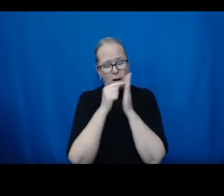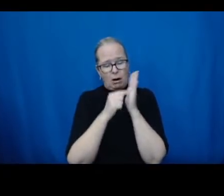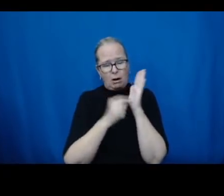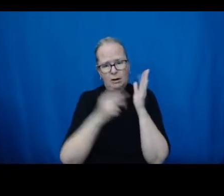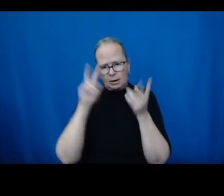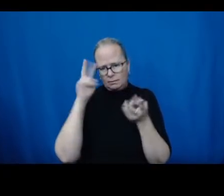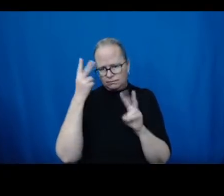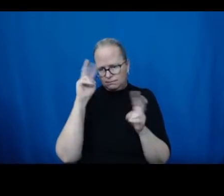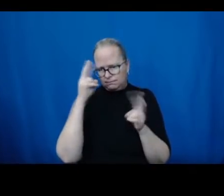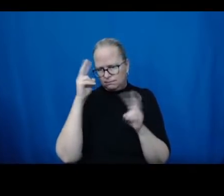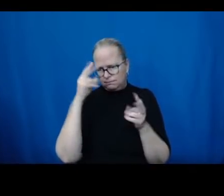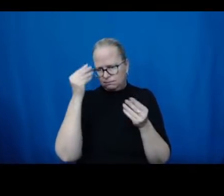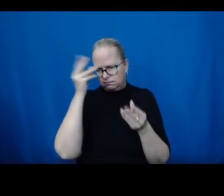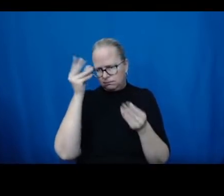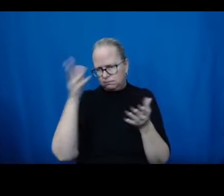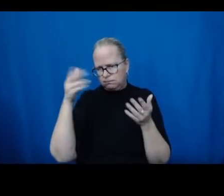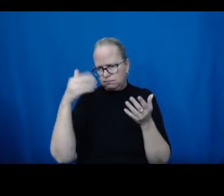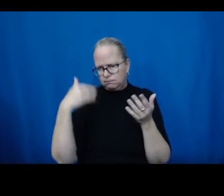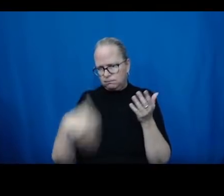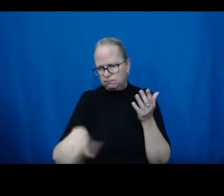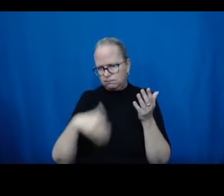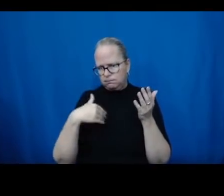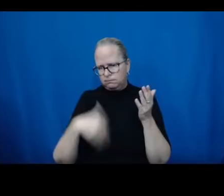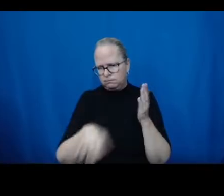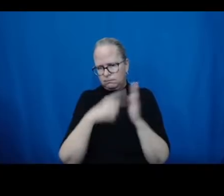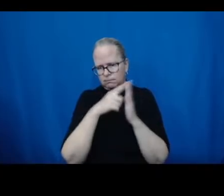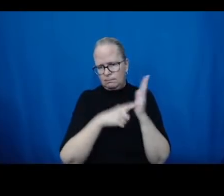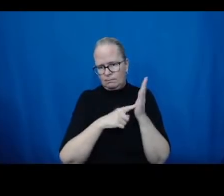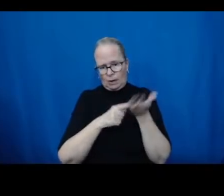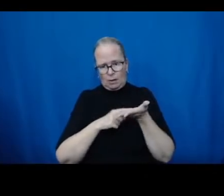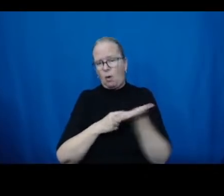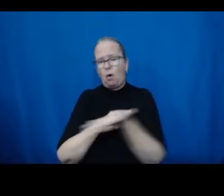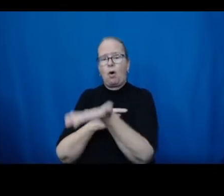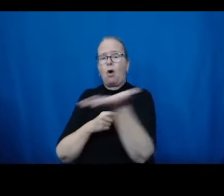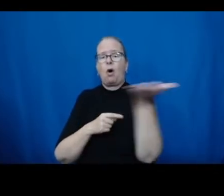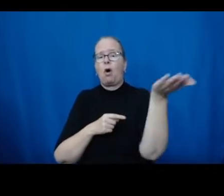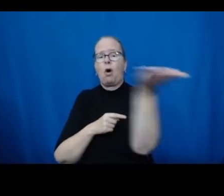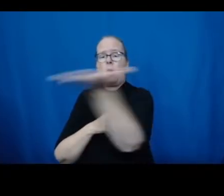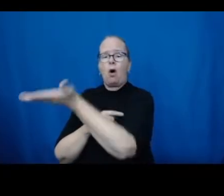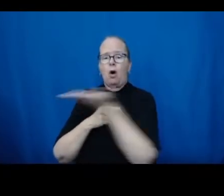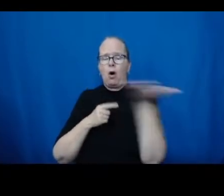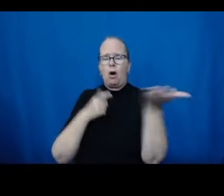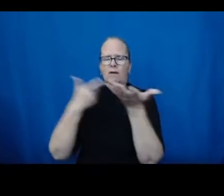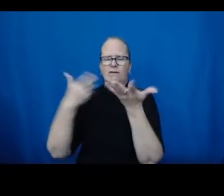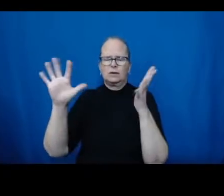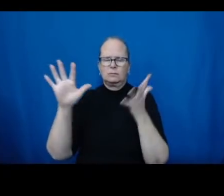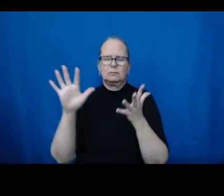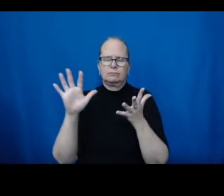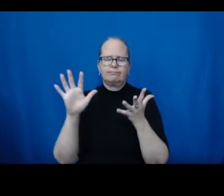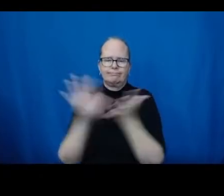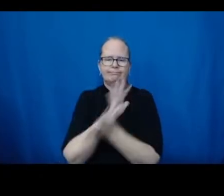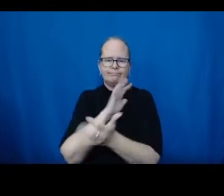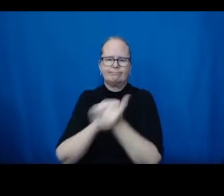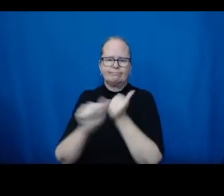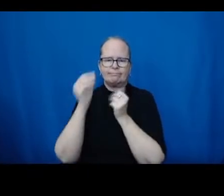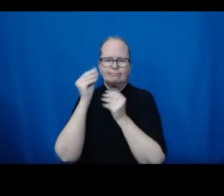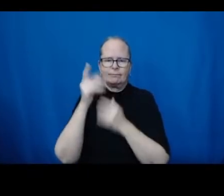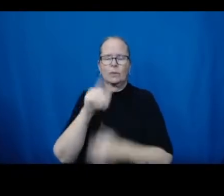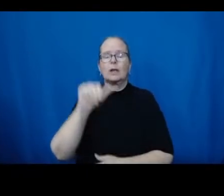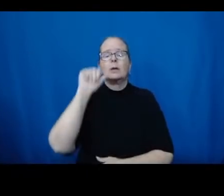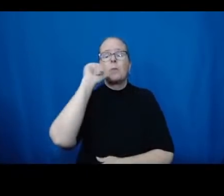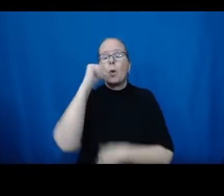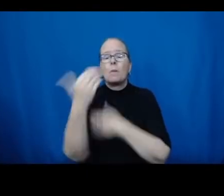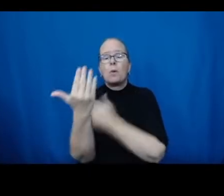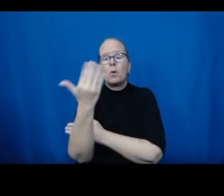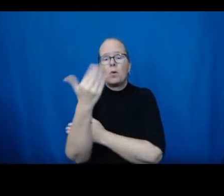real damage. I can guarantee that tomorrow morning, I can guarantee we can come back and ask this, there's going to be anti-vaxxers who have sent it